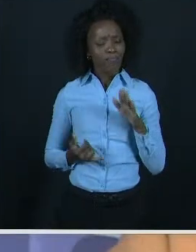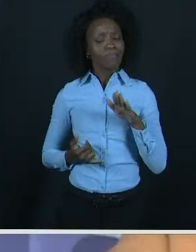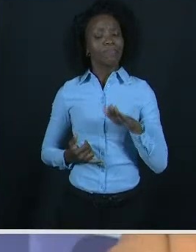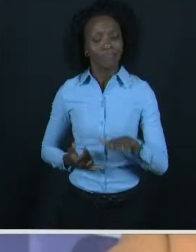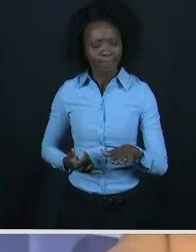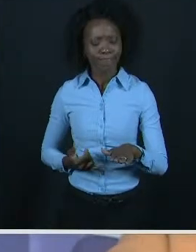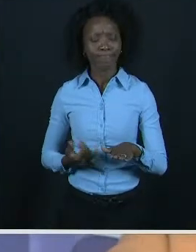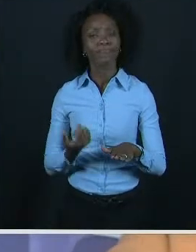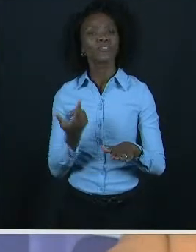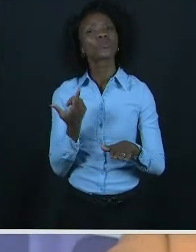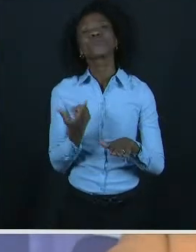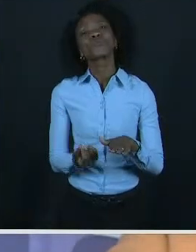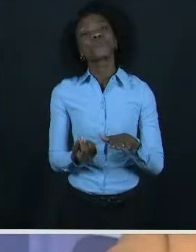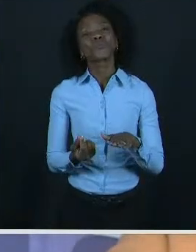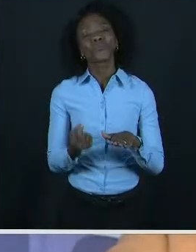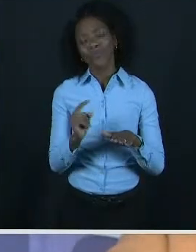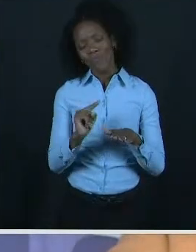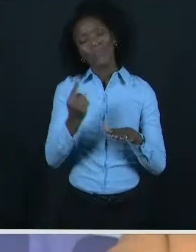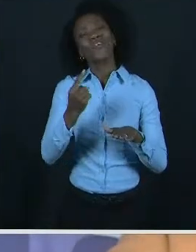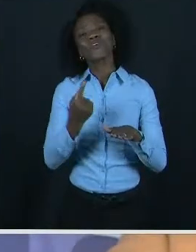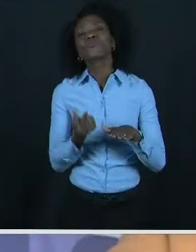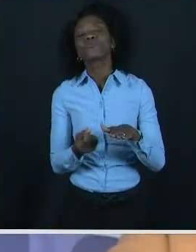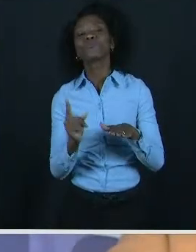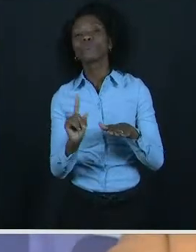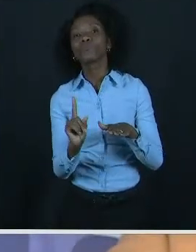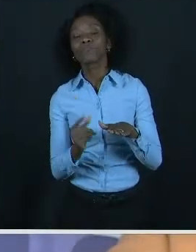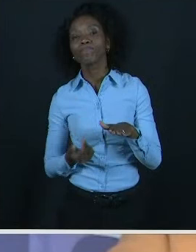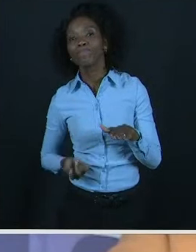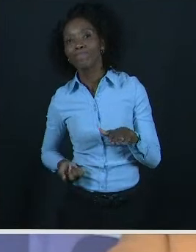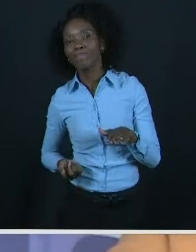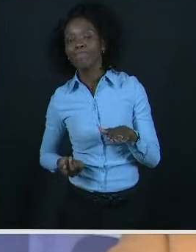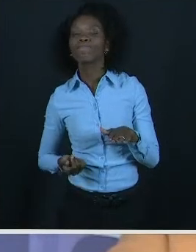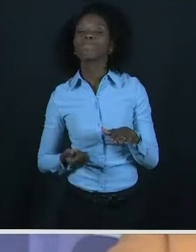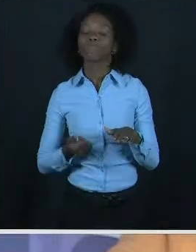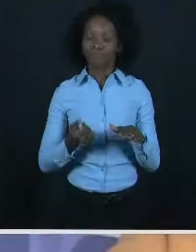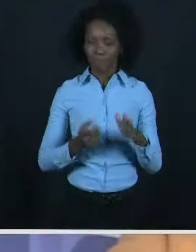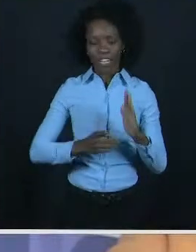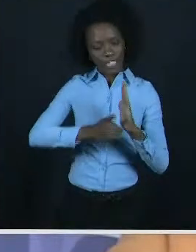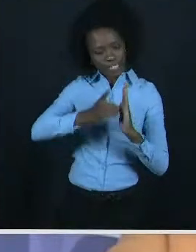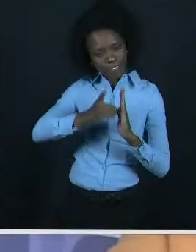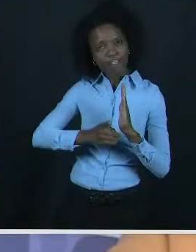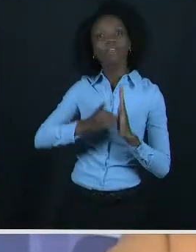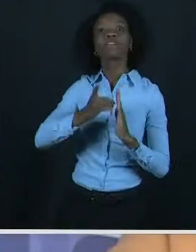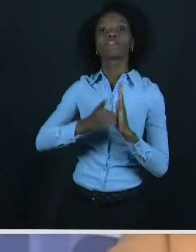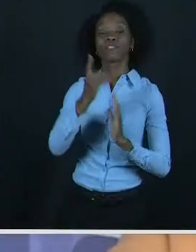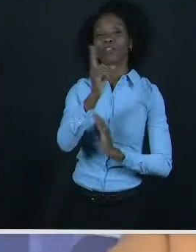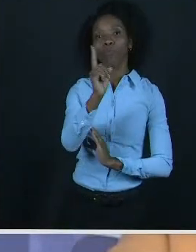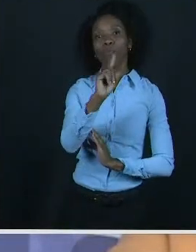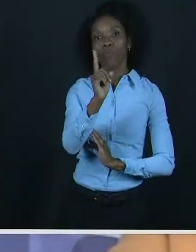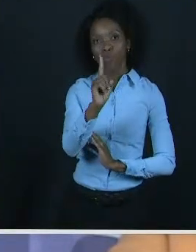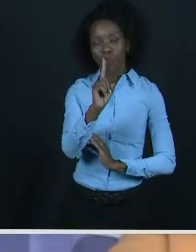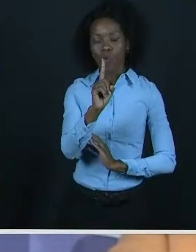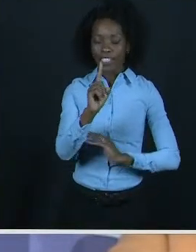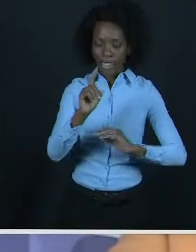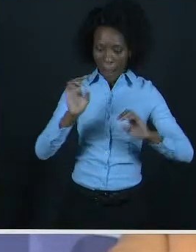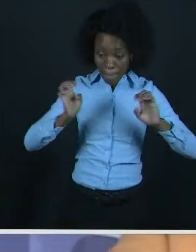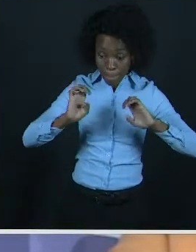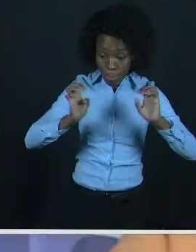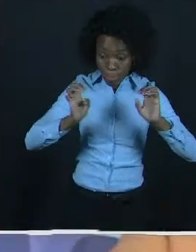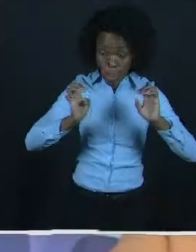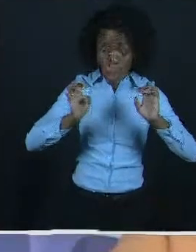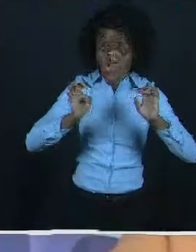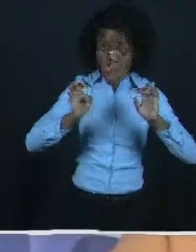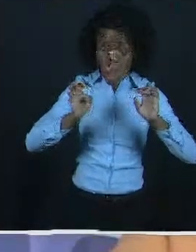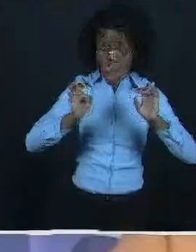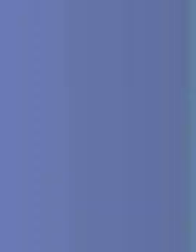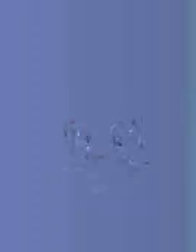up with was to develop a gender-based violence and femicide emergency